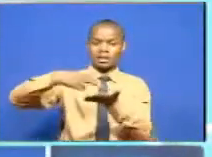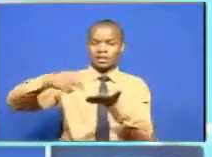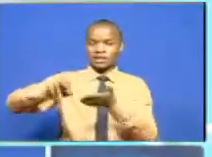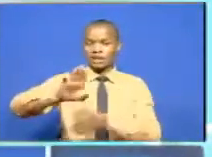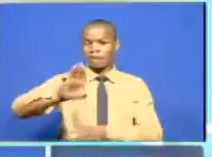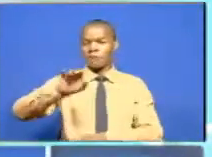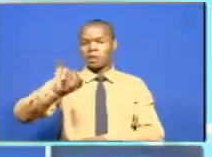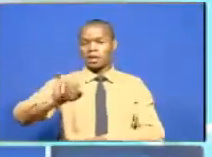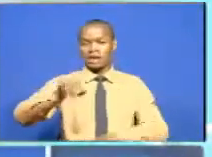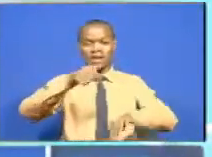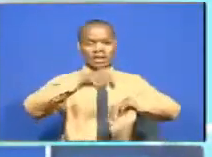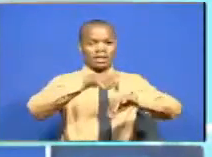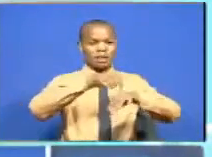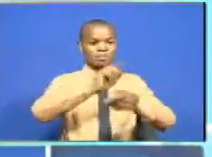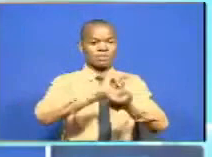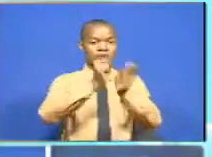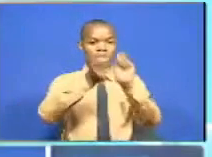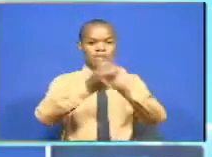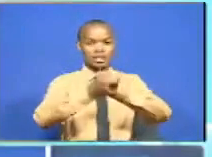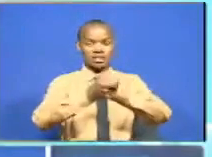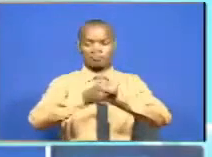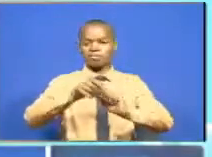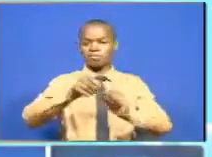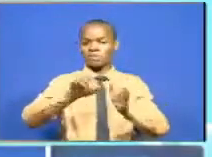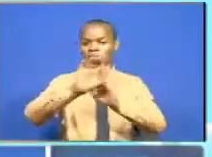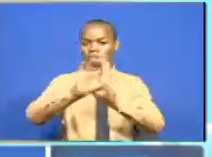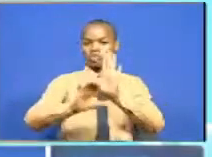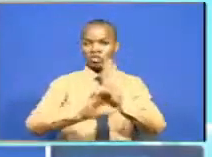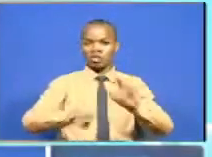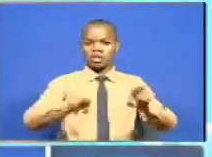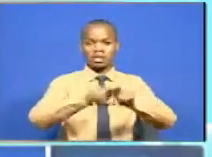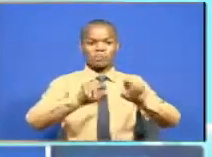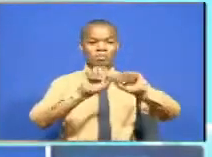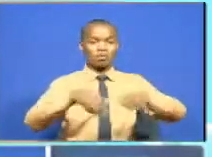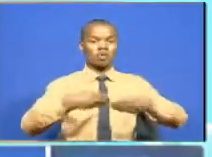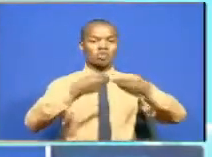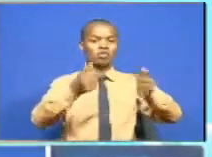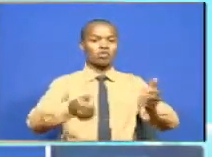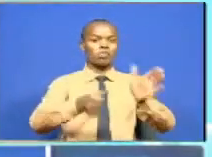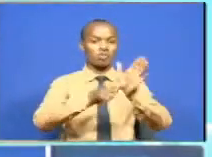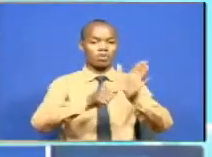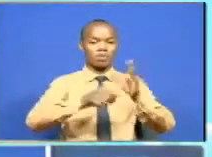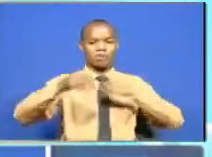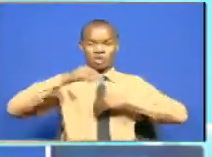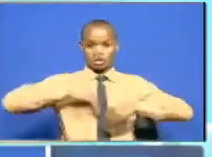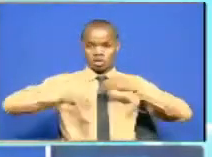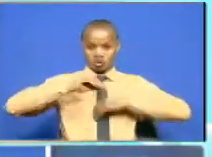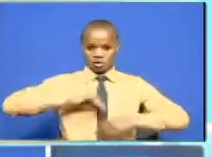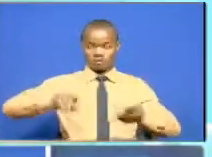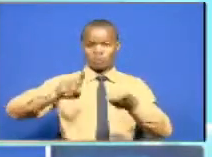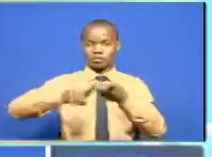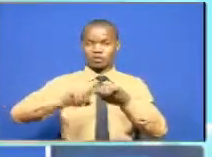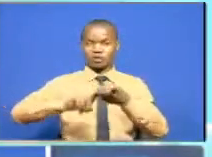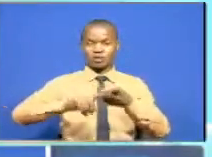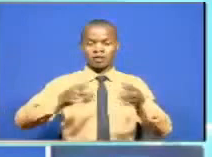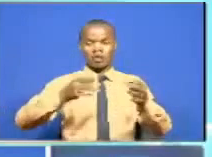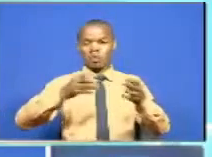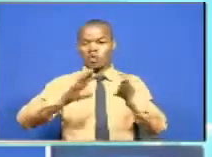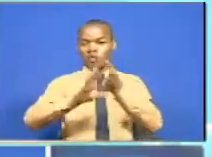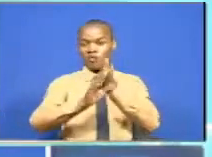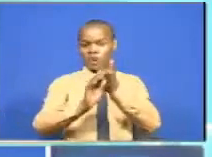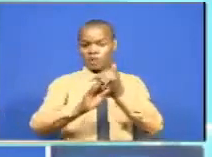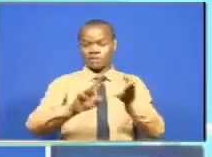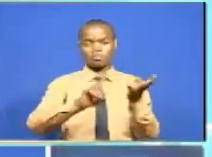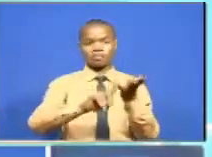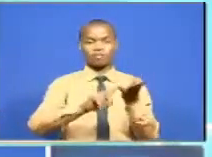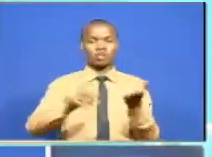proposed amendments to the constitution will help bring to an end the challenge of corruption, post-election violence, unemployment, among